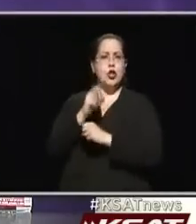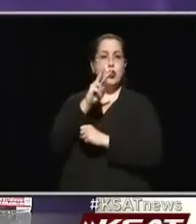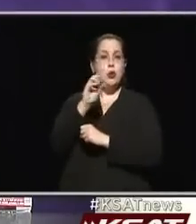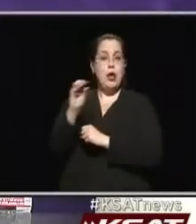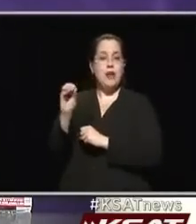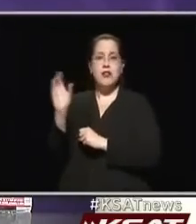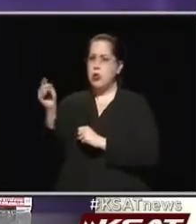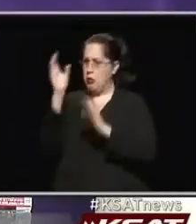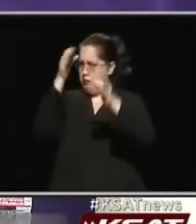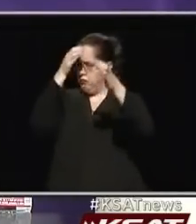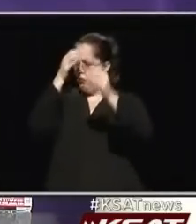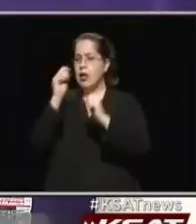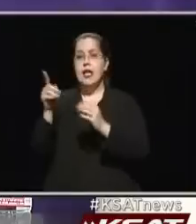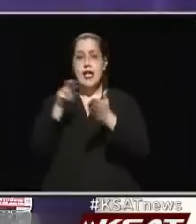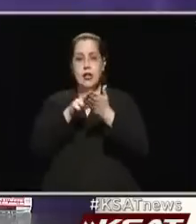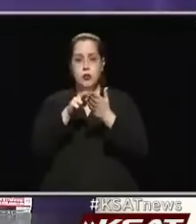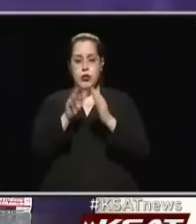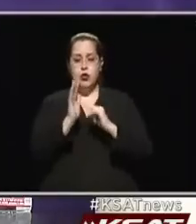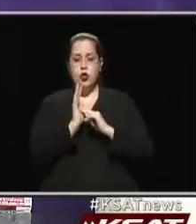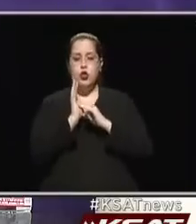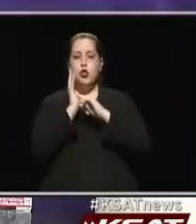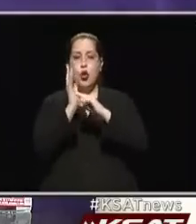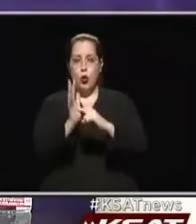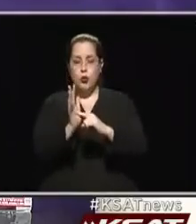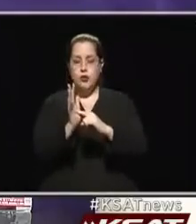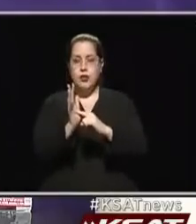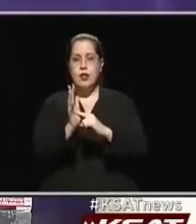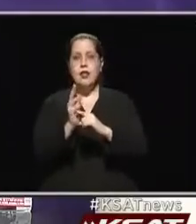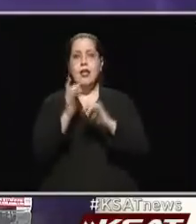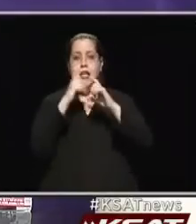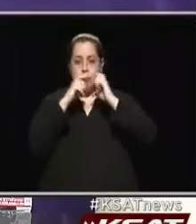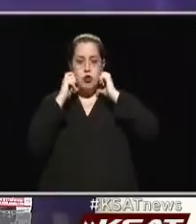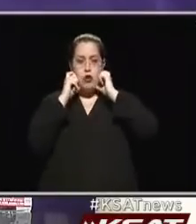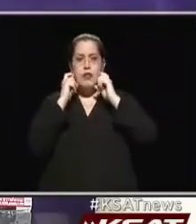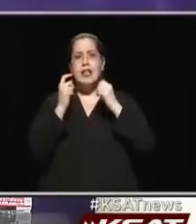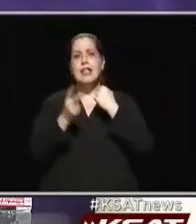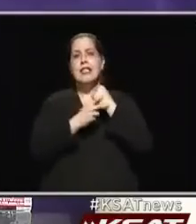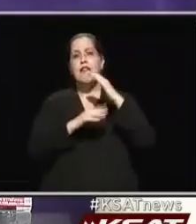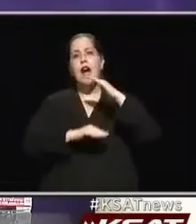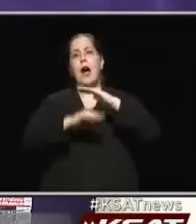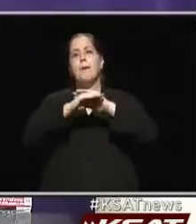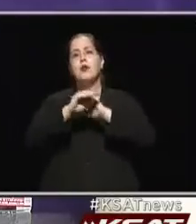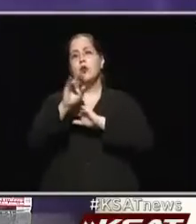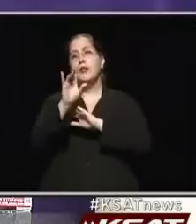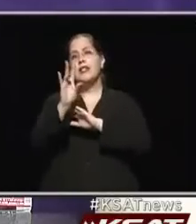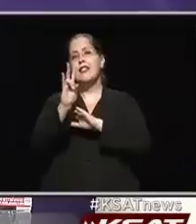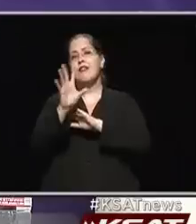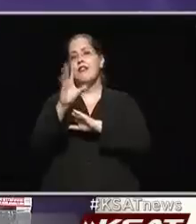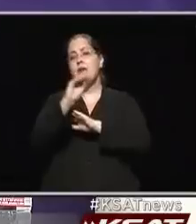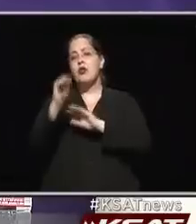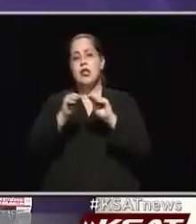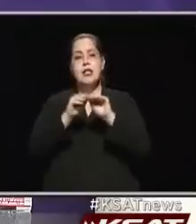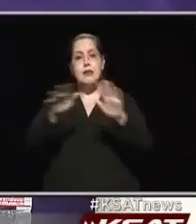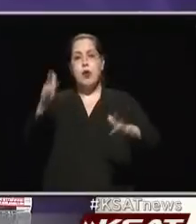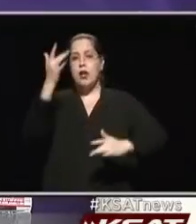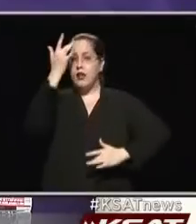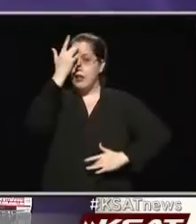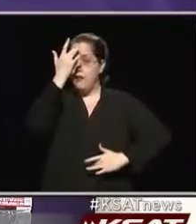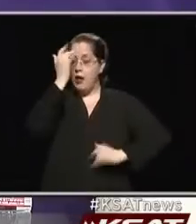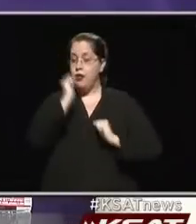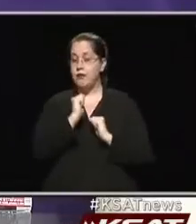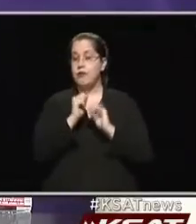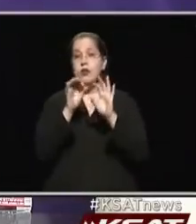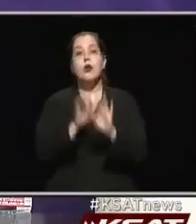talking about. Their research shows that the scarf can save up to 75% of the spread of the virus. So